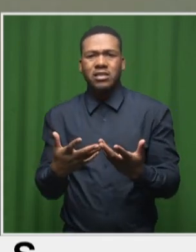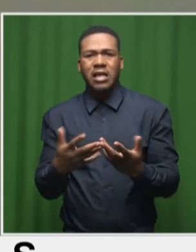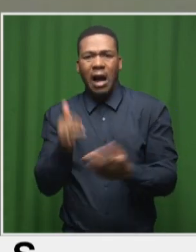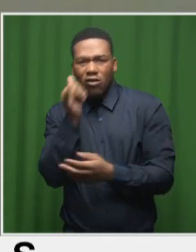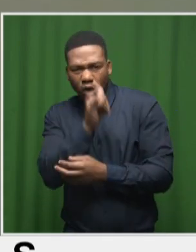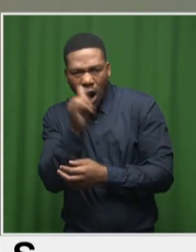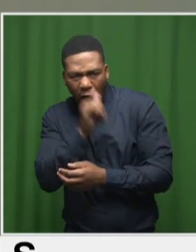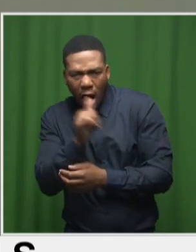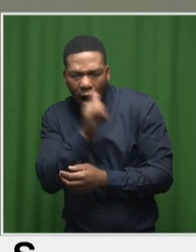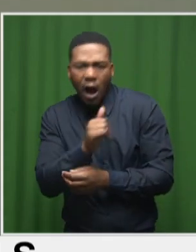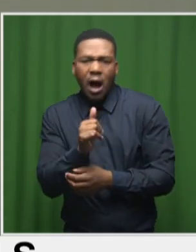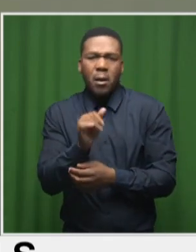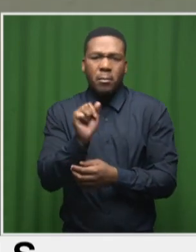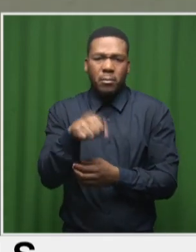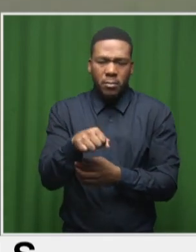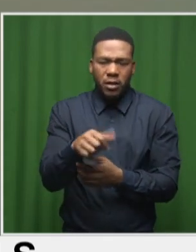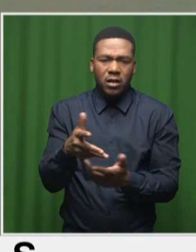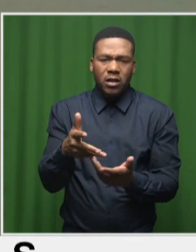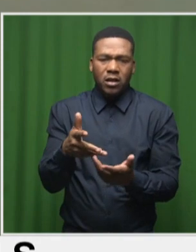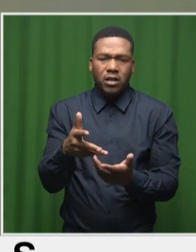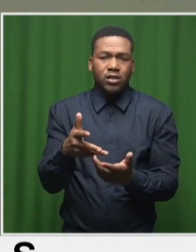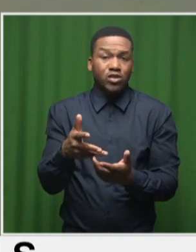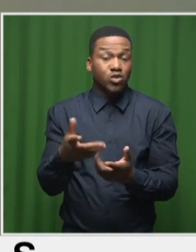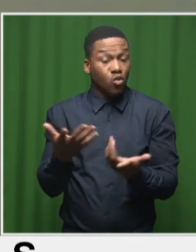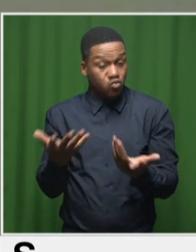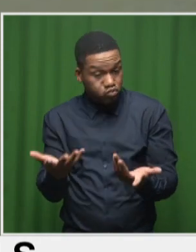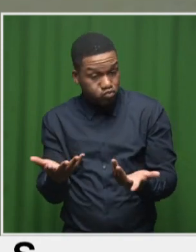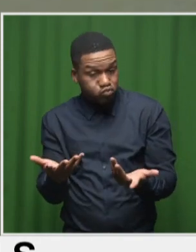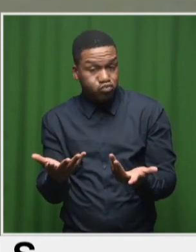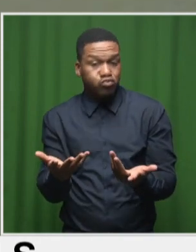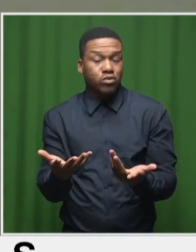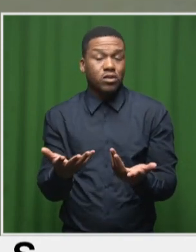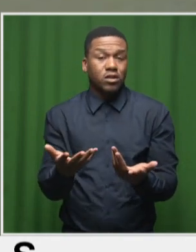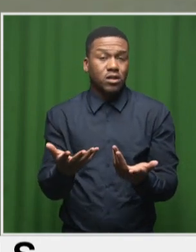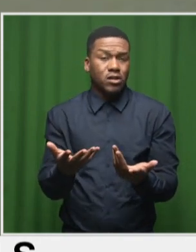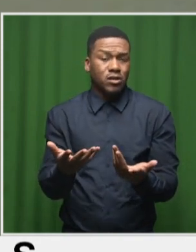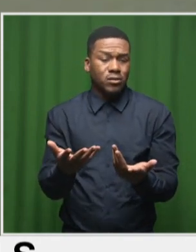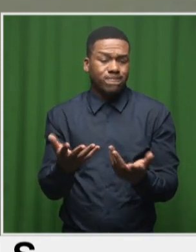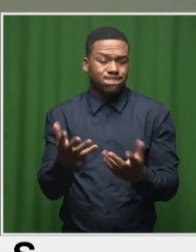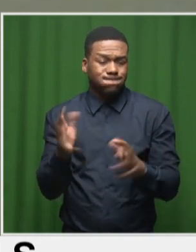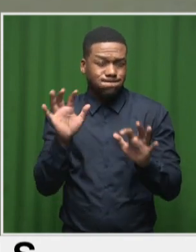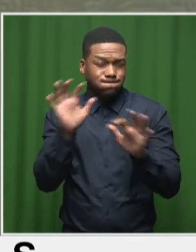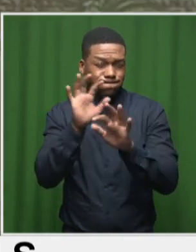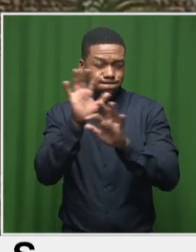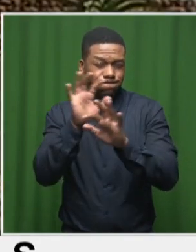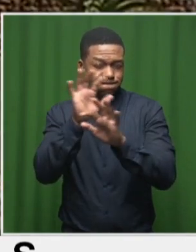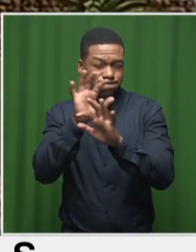crime. Yeah. So your security.